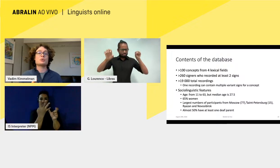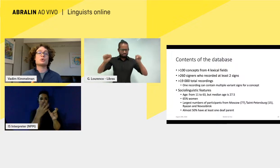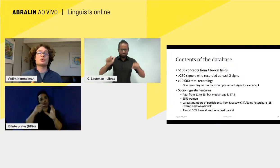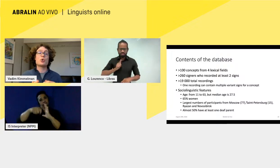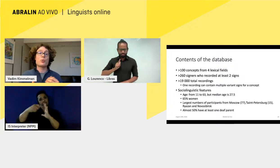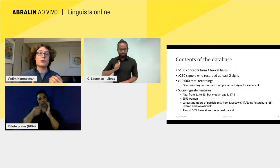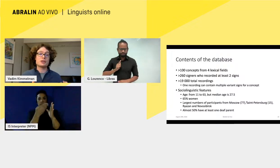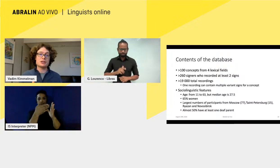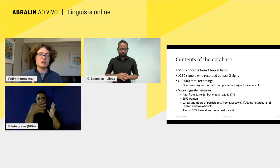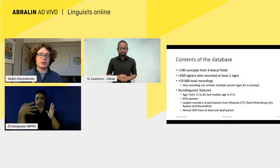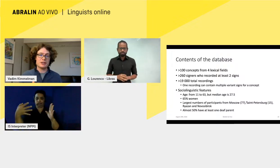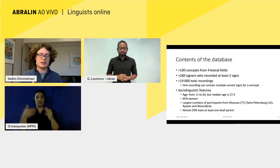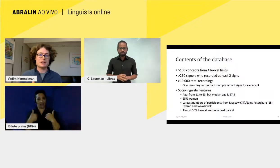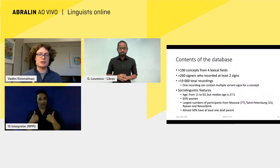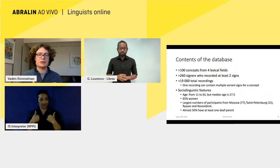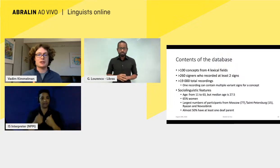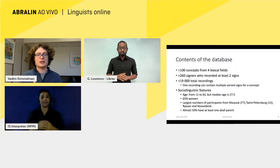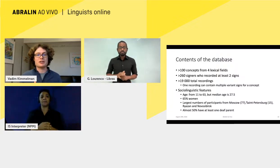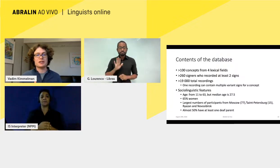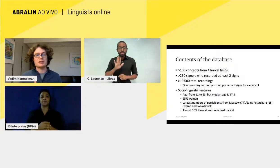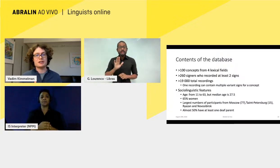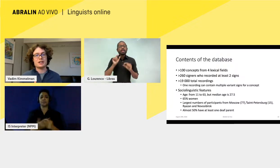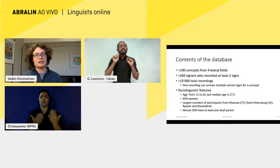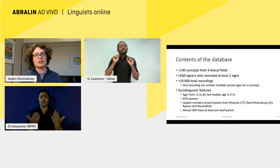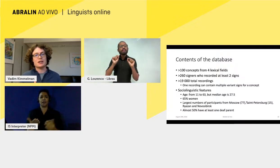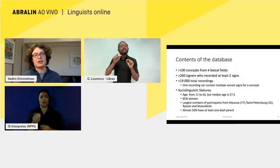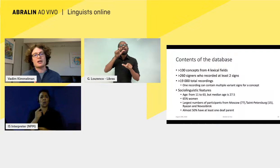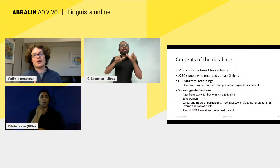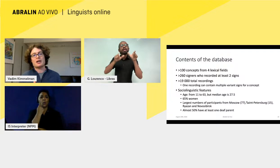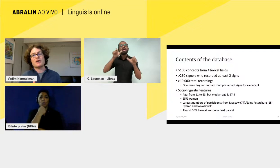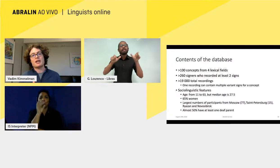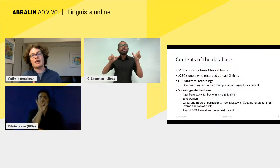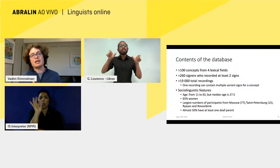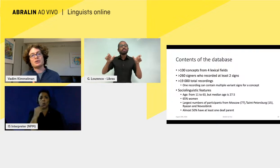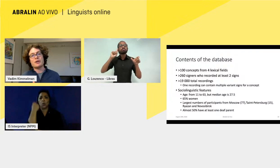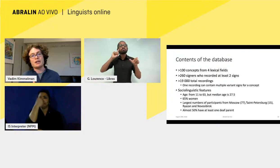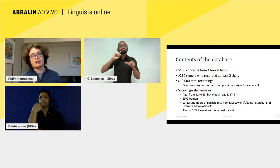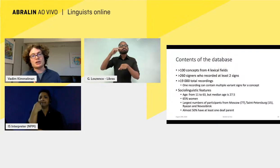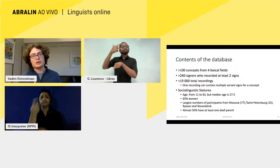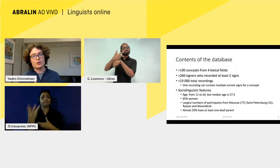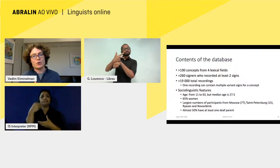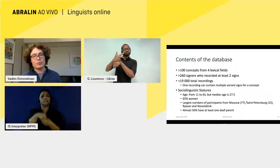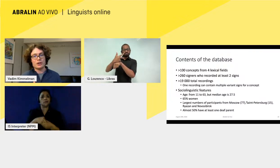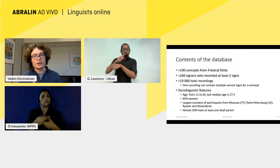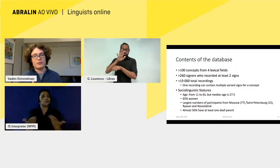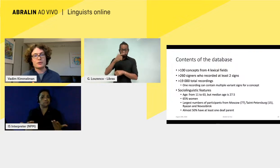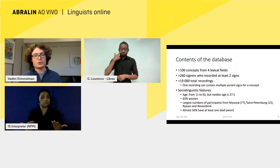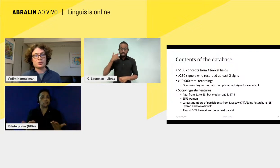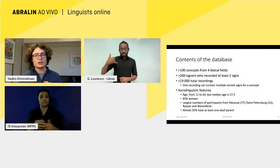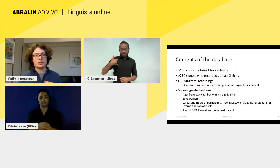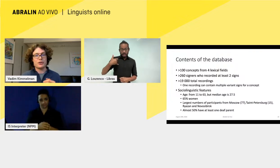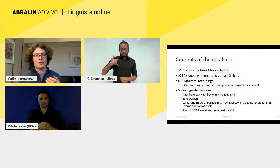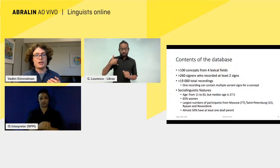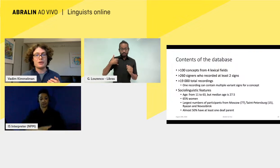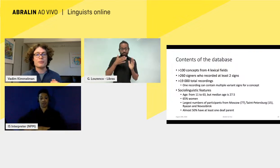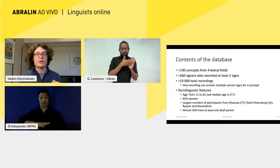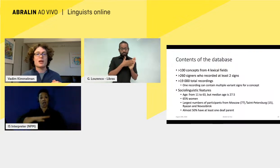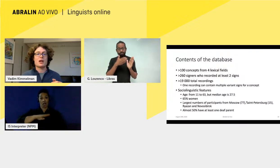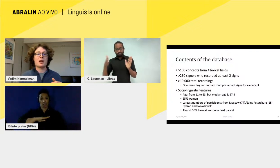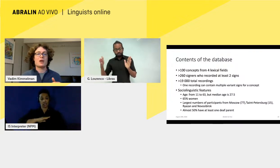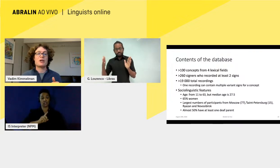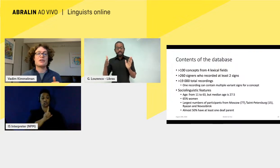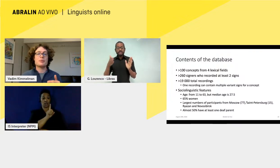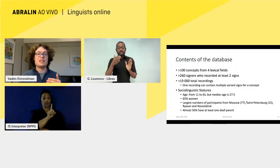And in terms of who participated in the data set, the age range is from 11 to